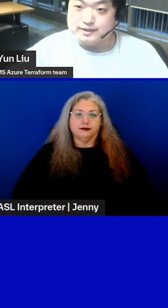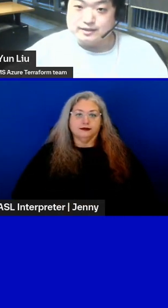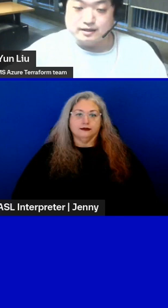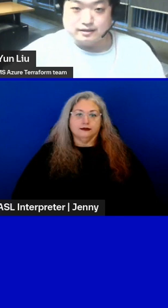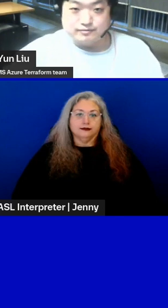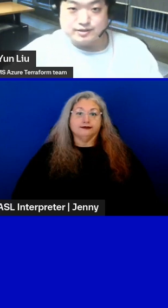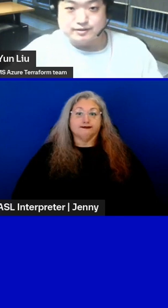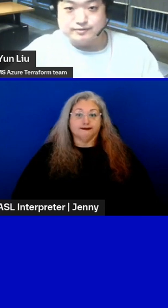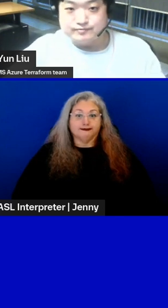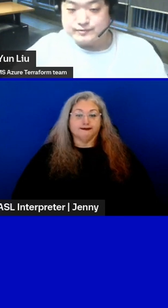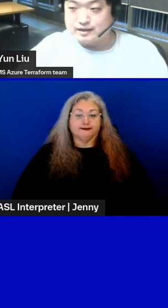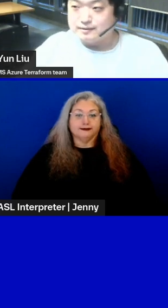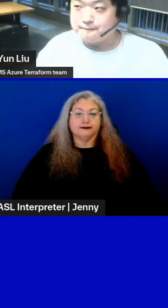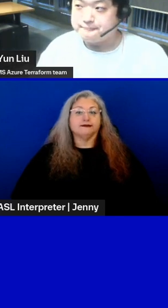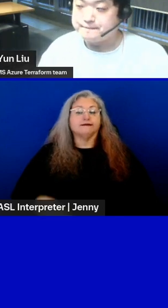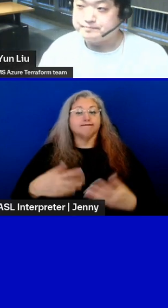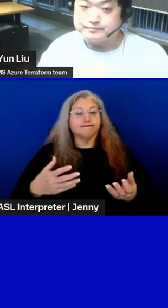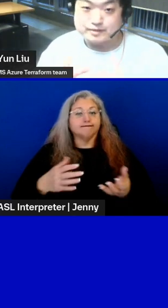Okay, so